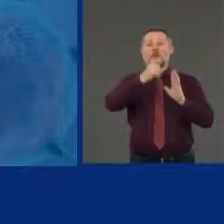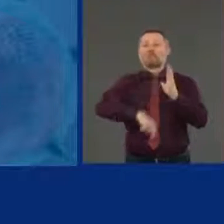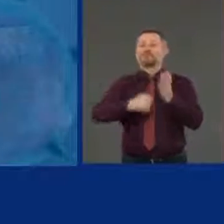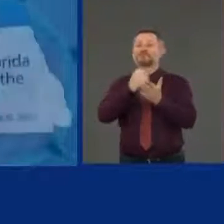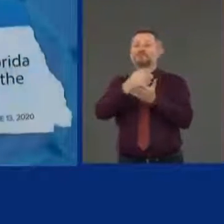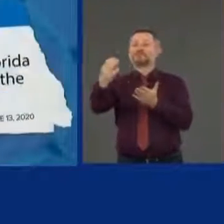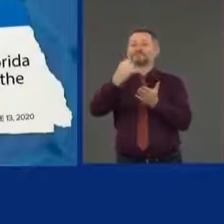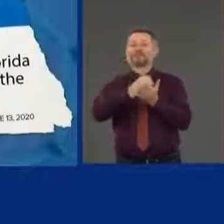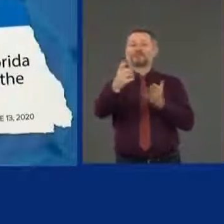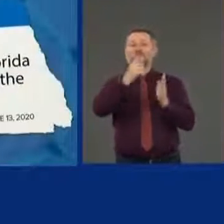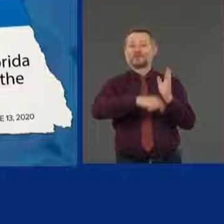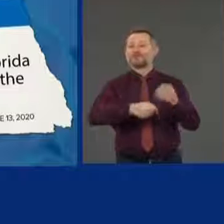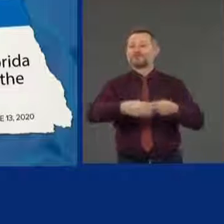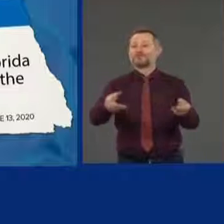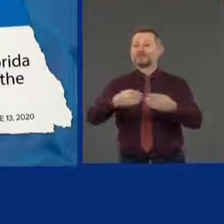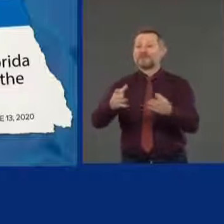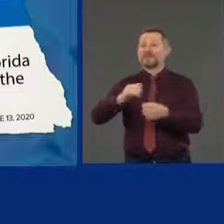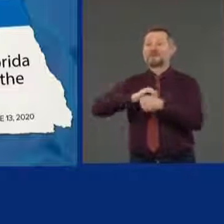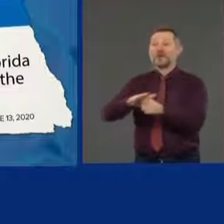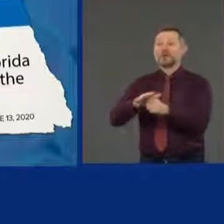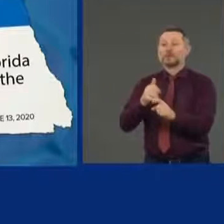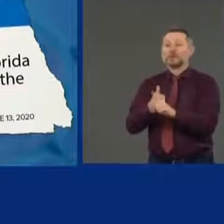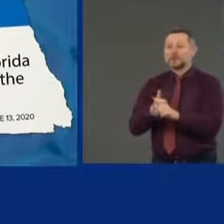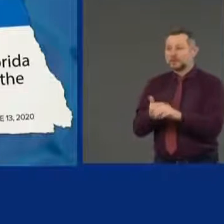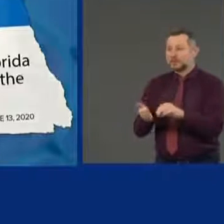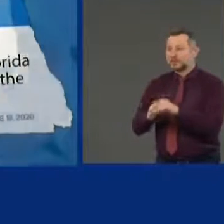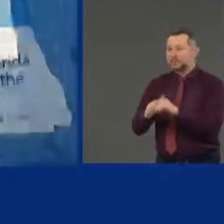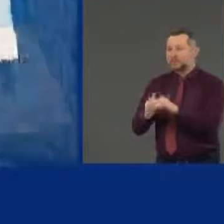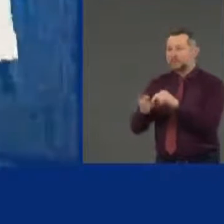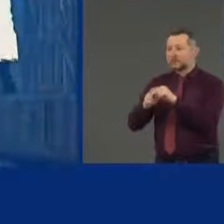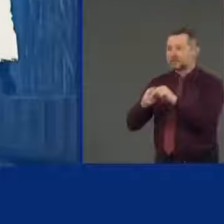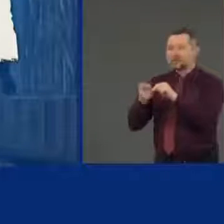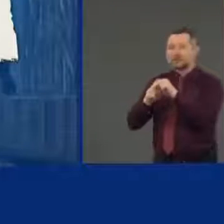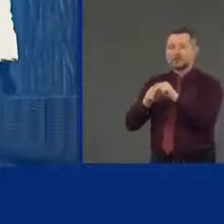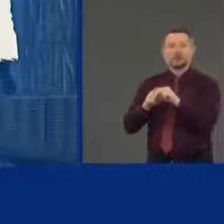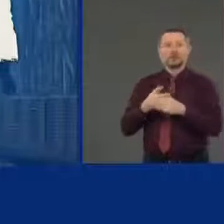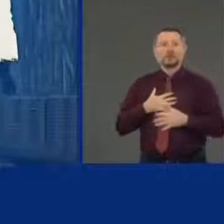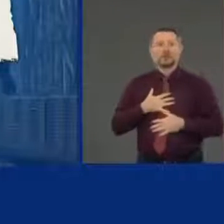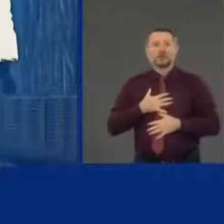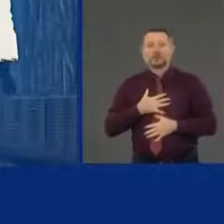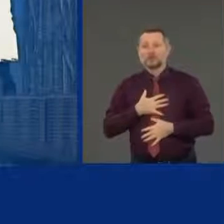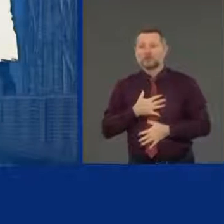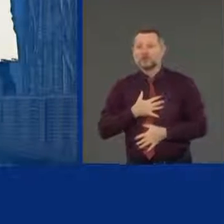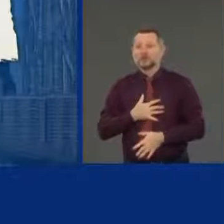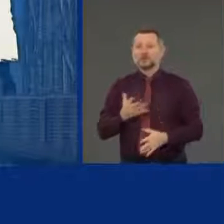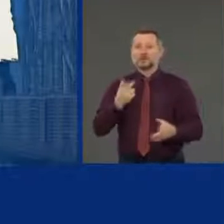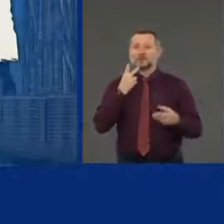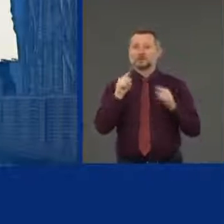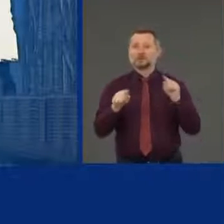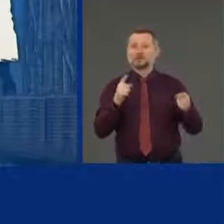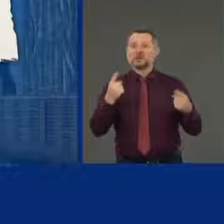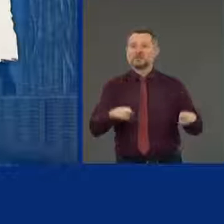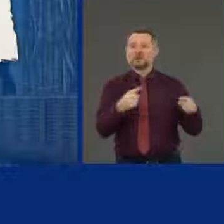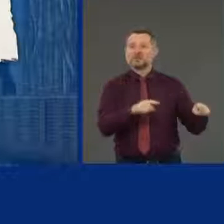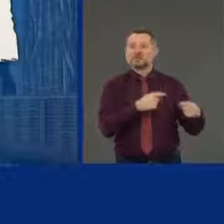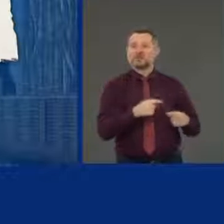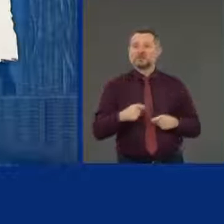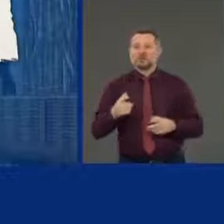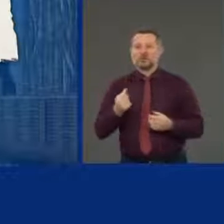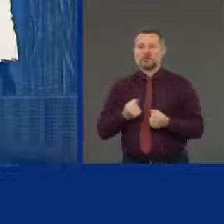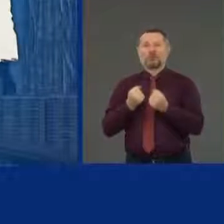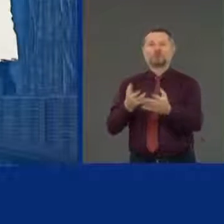about the virus is increasing, the cases are increasing, that destabilizes the